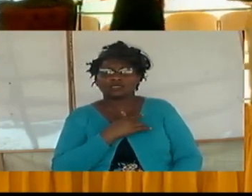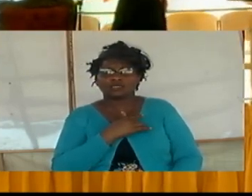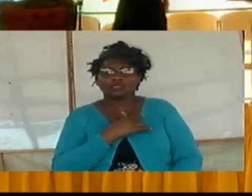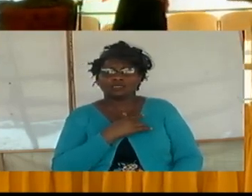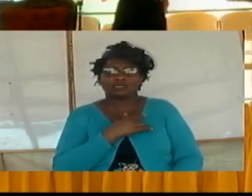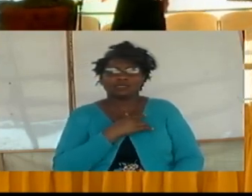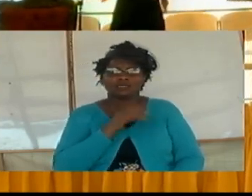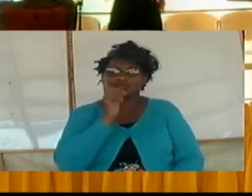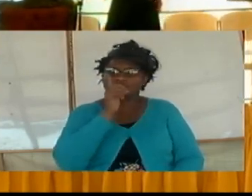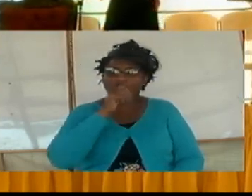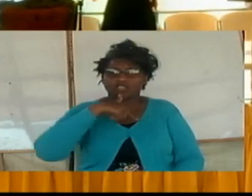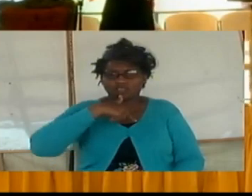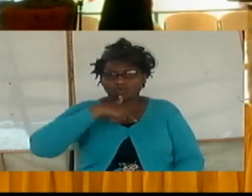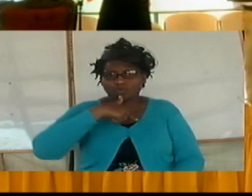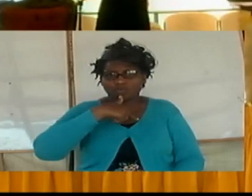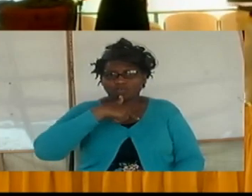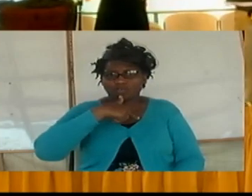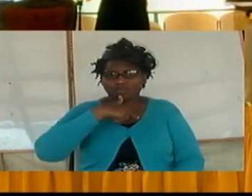World is in a crisis.